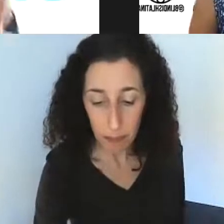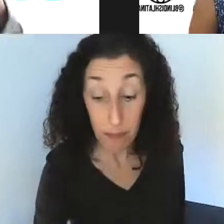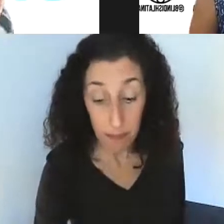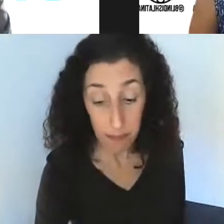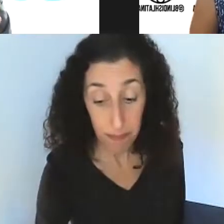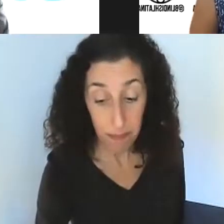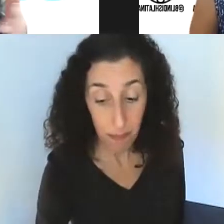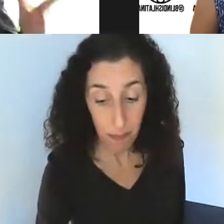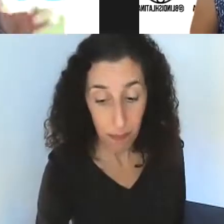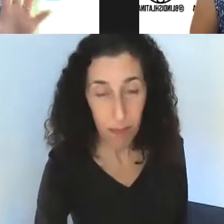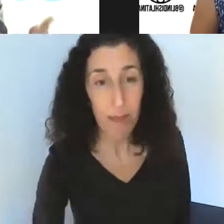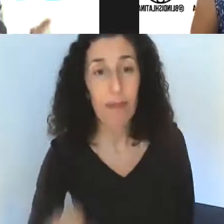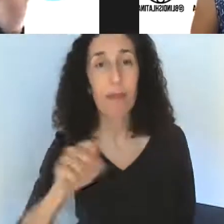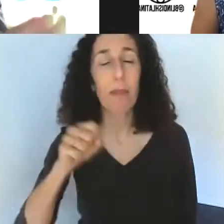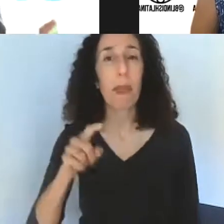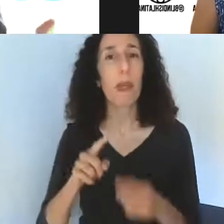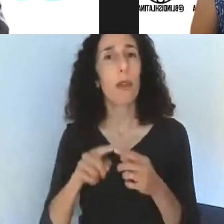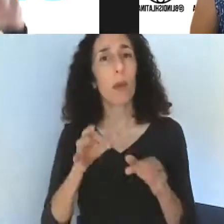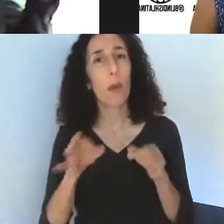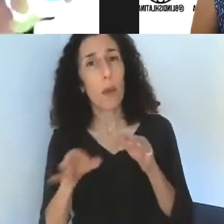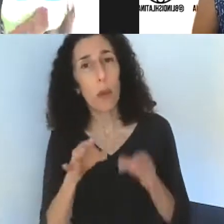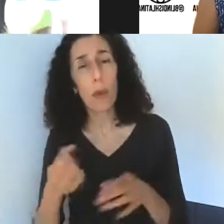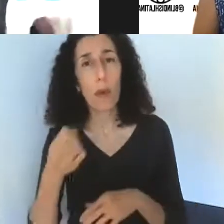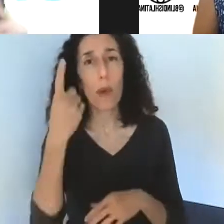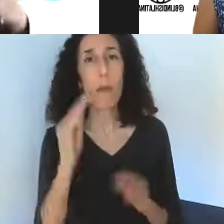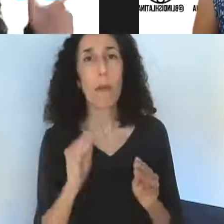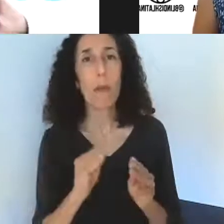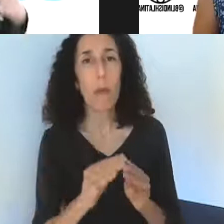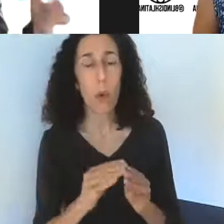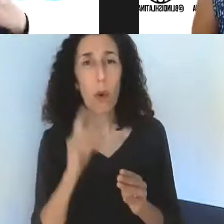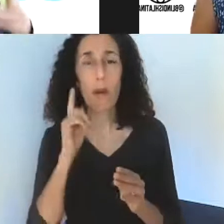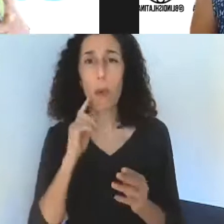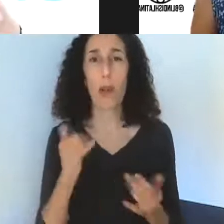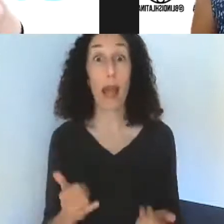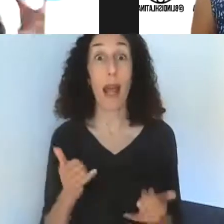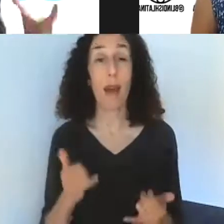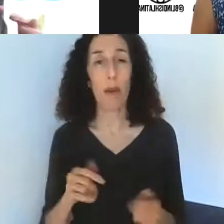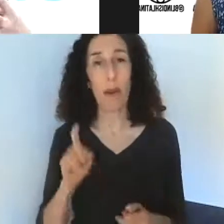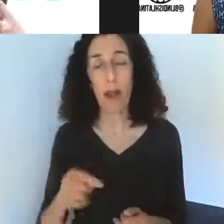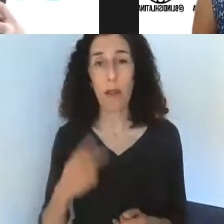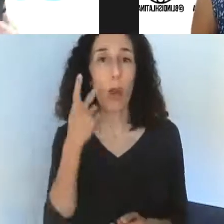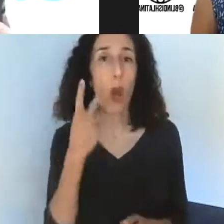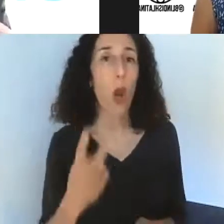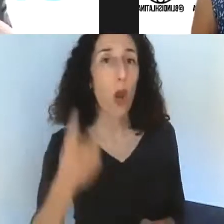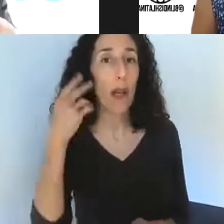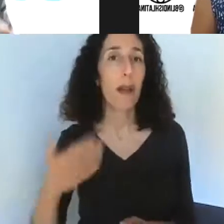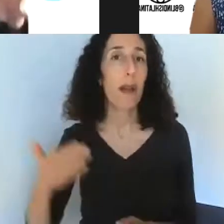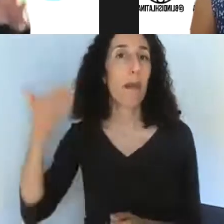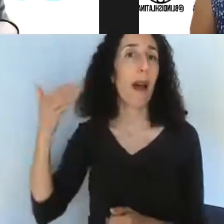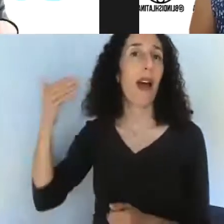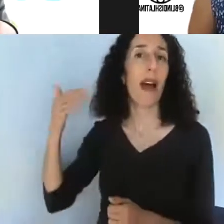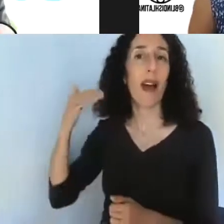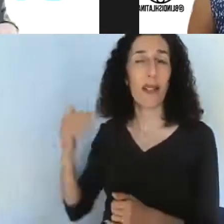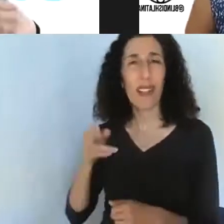the present, we really have to take a look at the past. We talk about our background and our histories, but